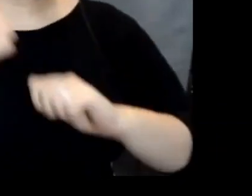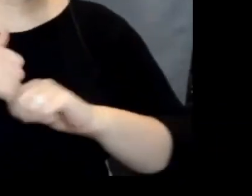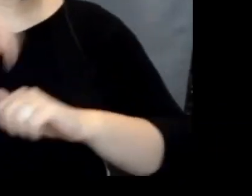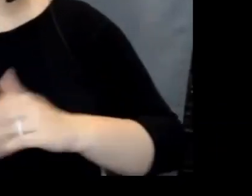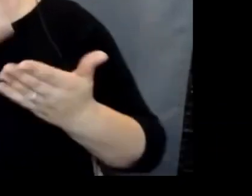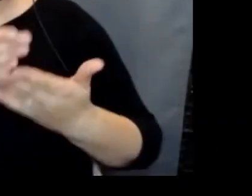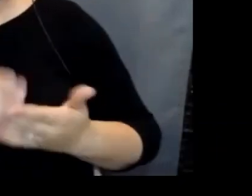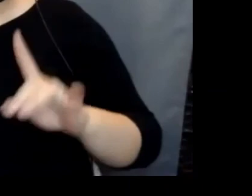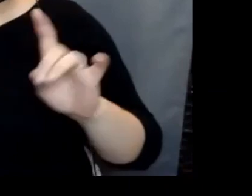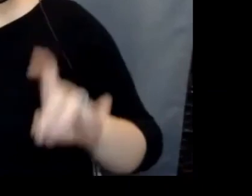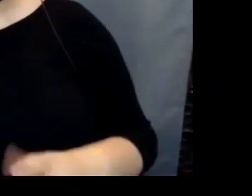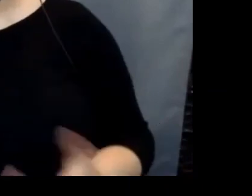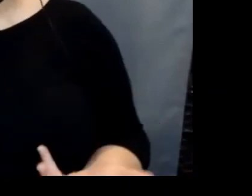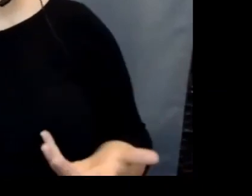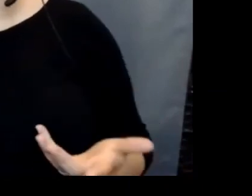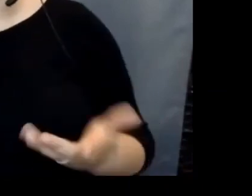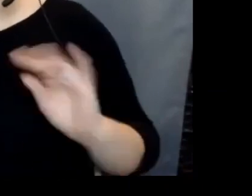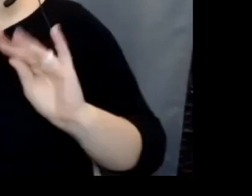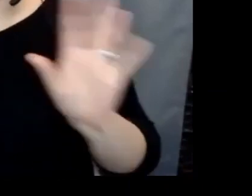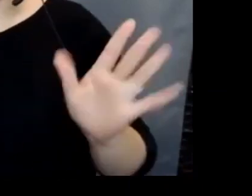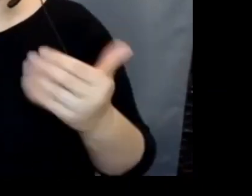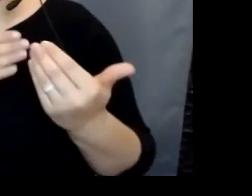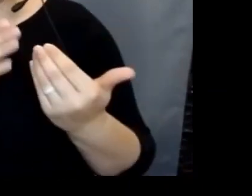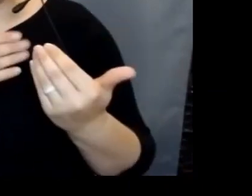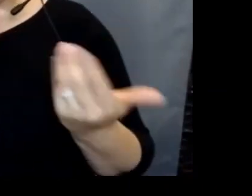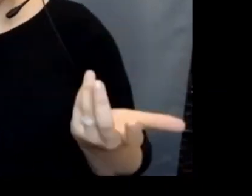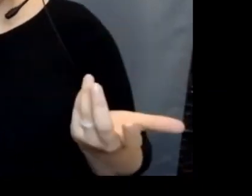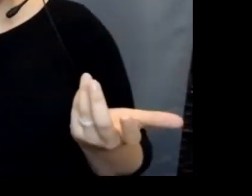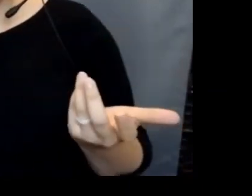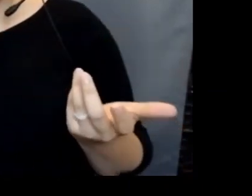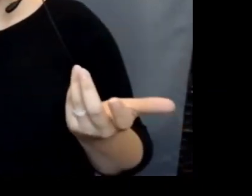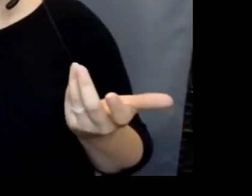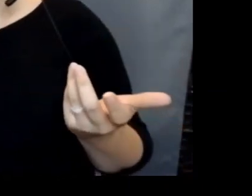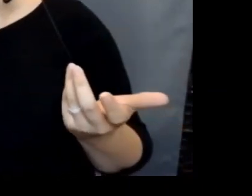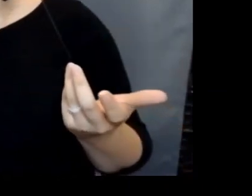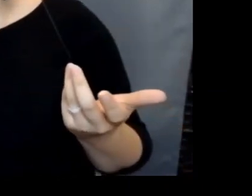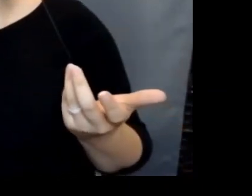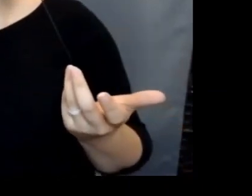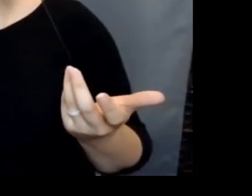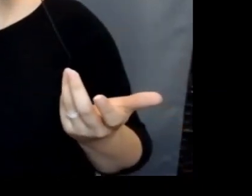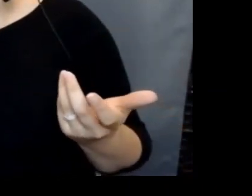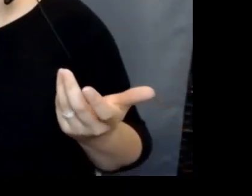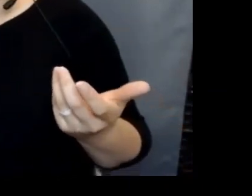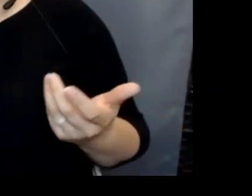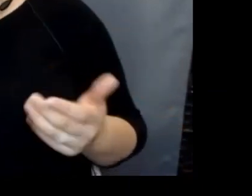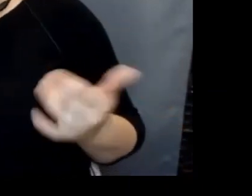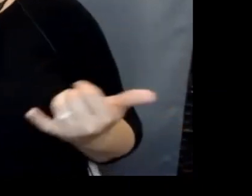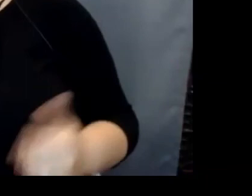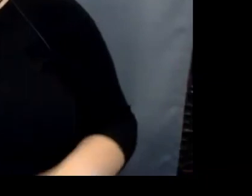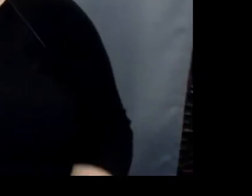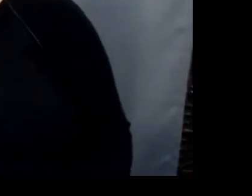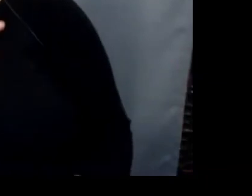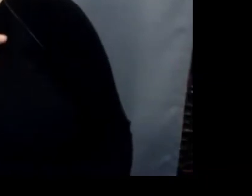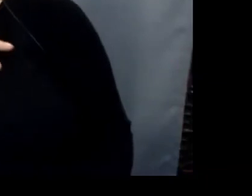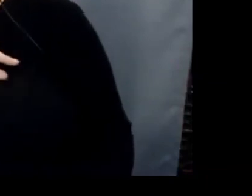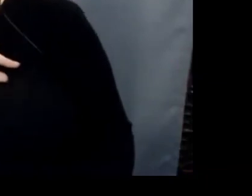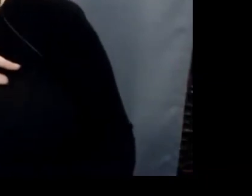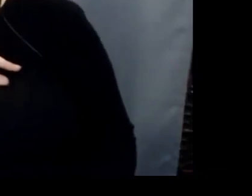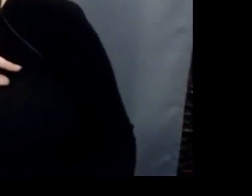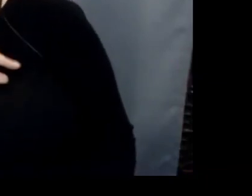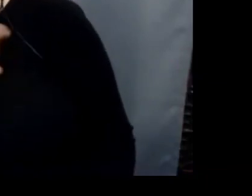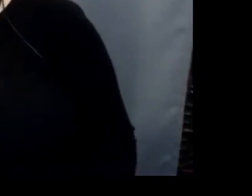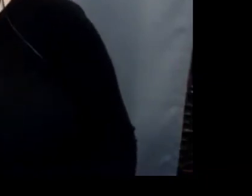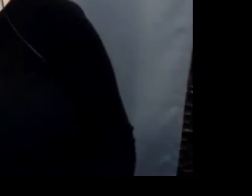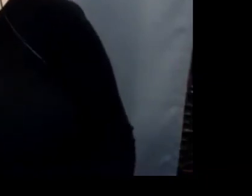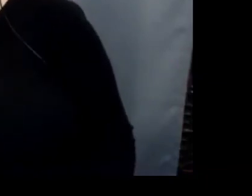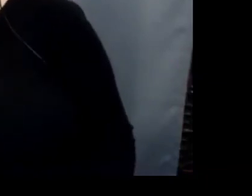think are pretty self-explanatory, right? So if they're the eligibility verifying questions, you should know the answers to those.